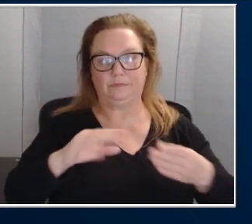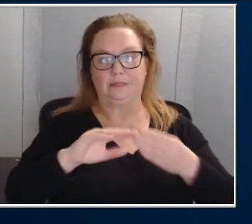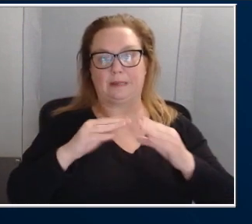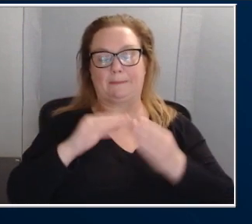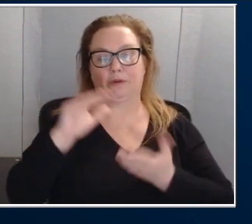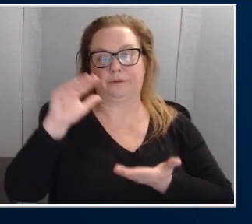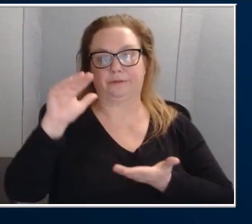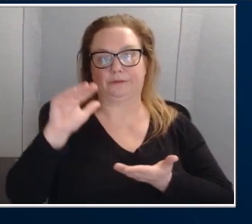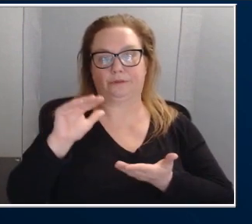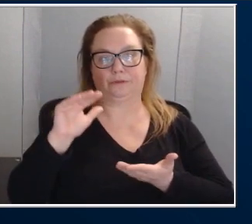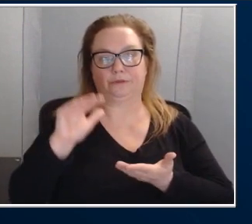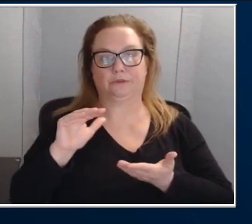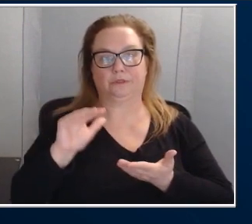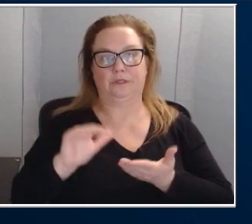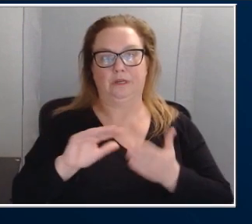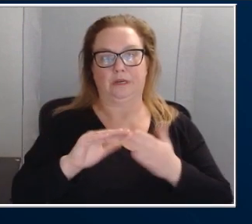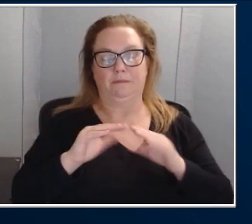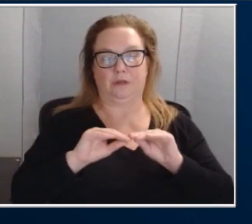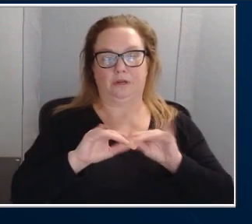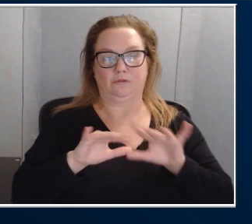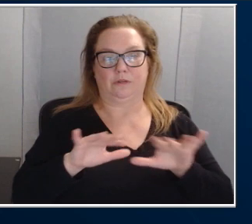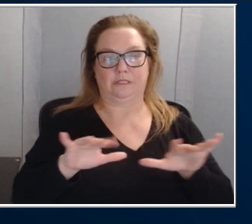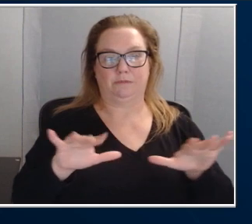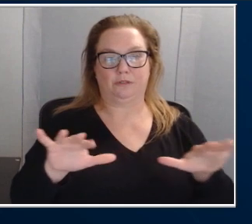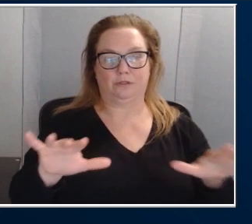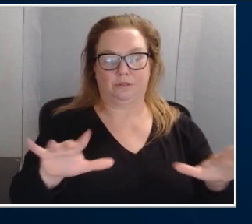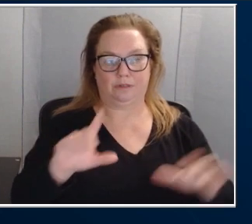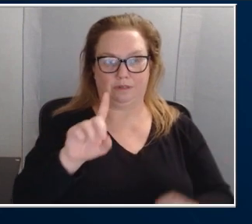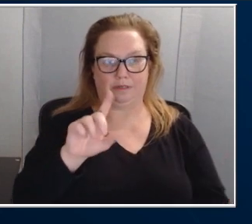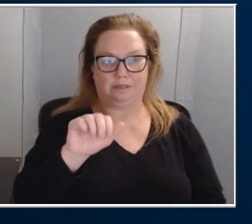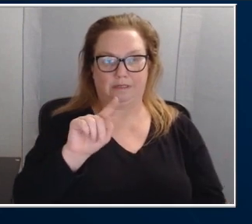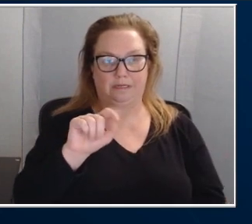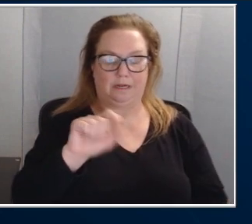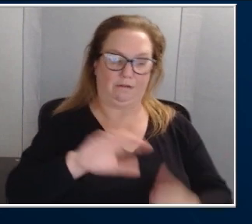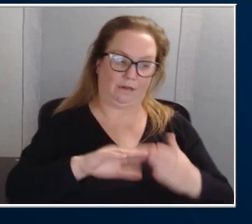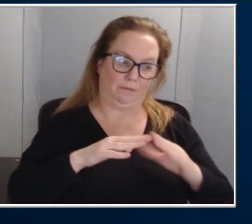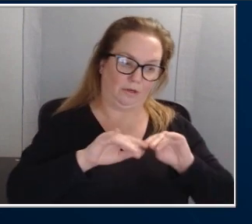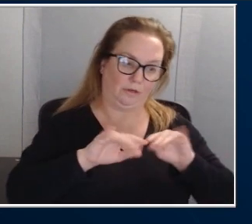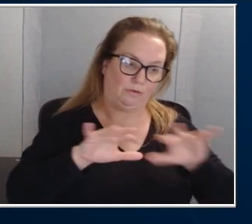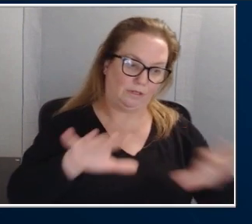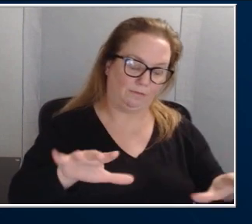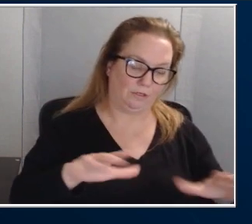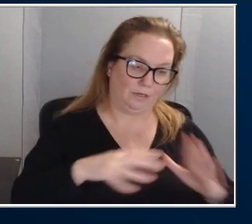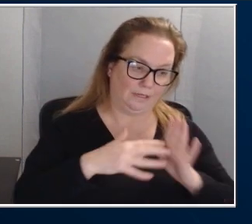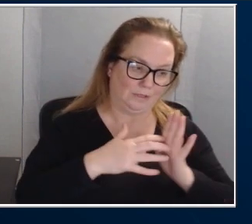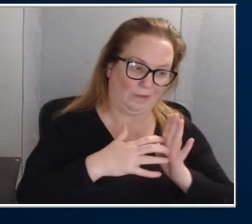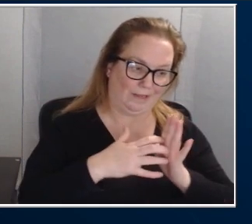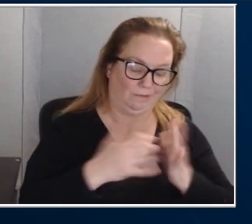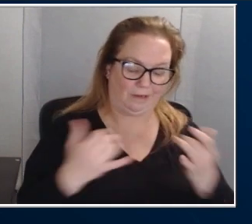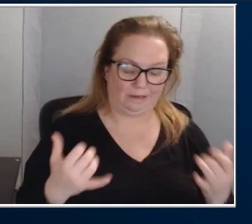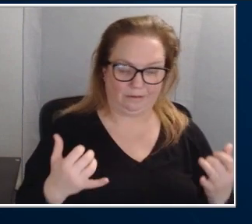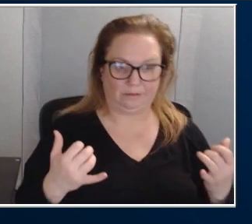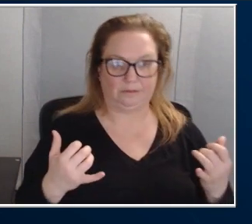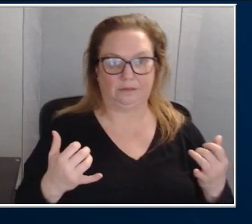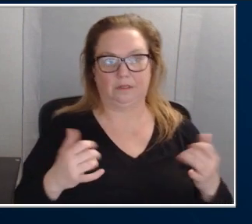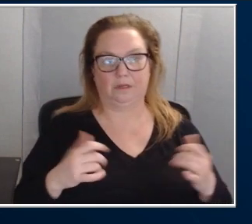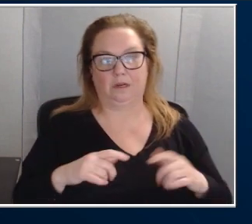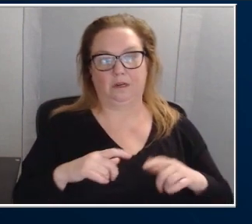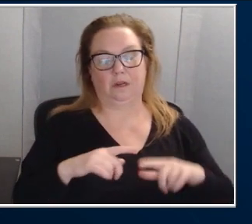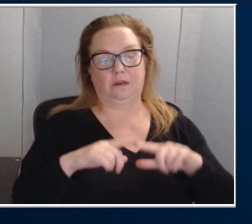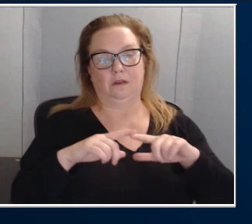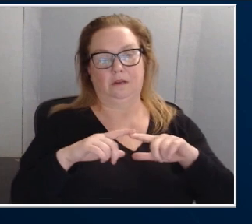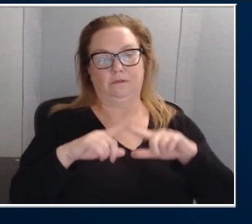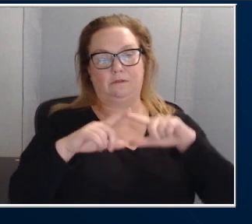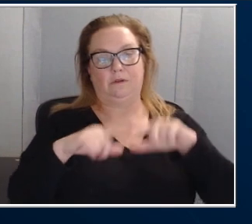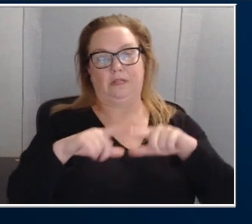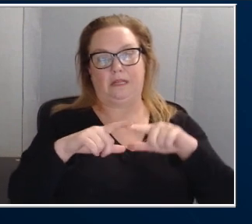as community transmission, although we know the data around community transmission is pretty weak right now. We have to rely on hospitalizations as the